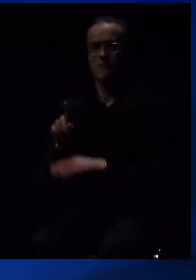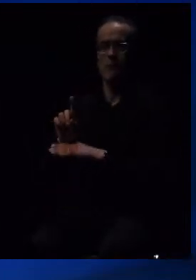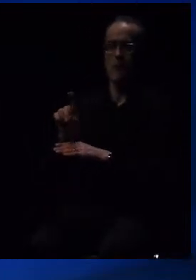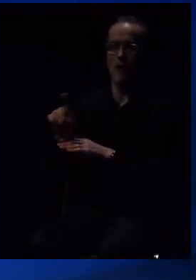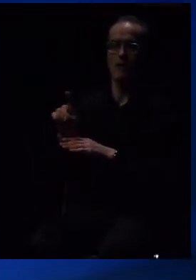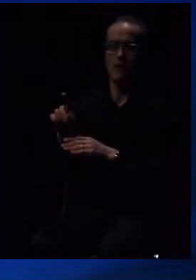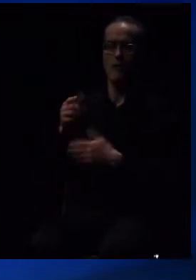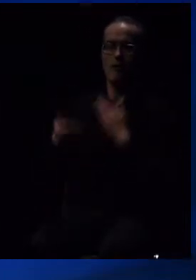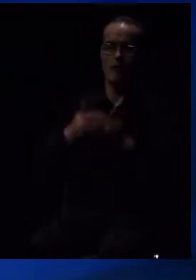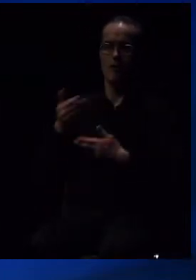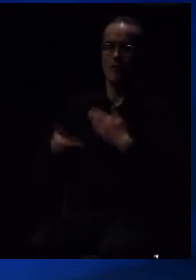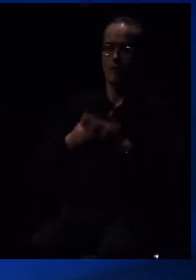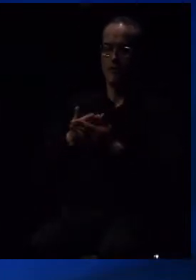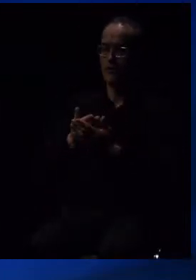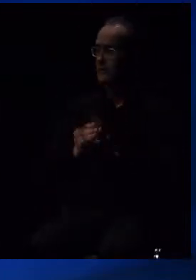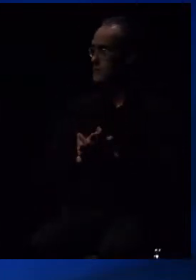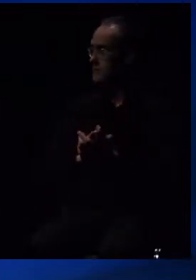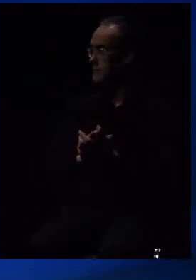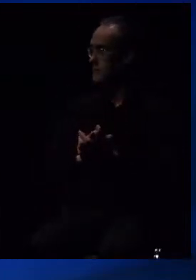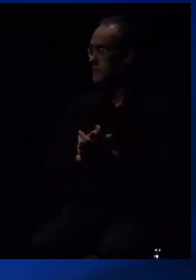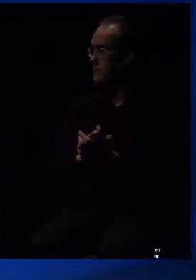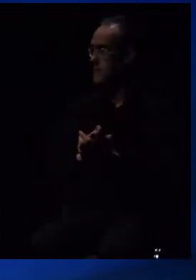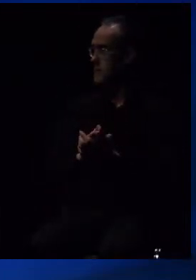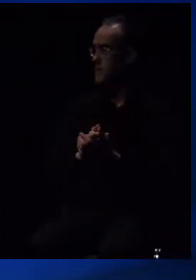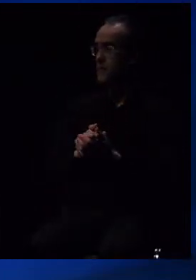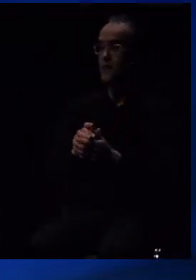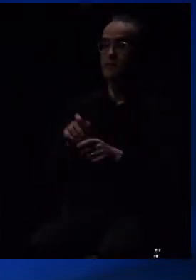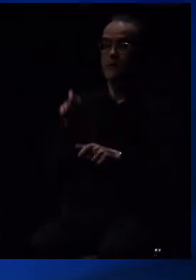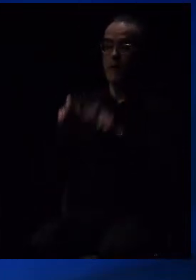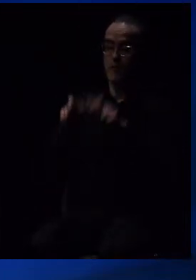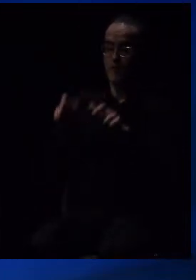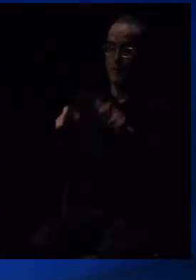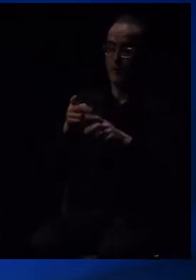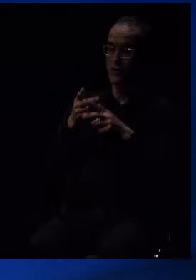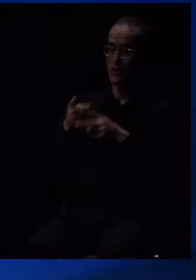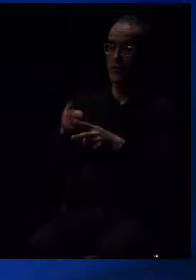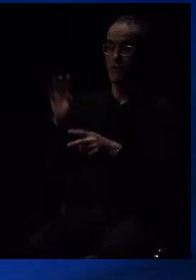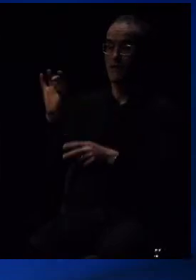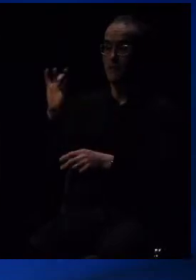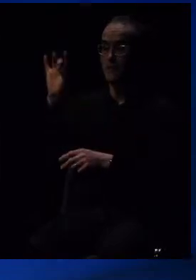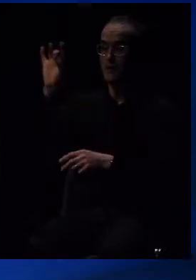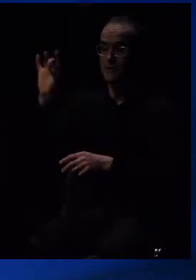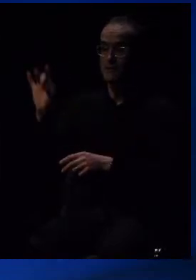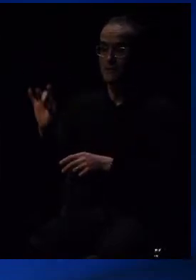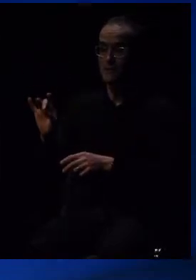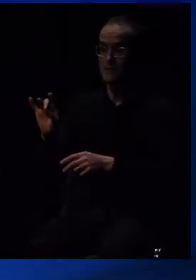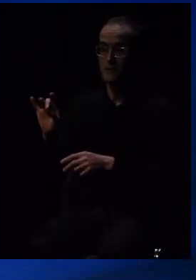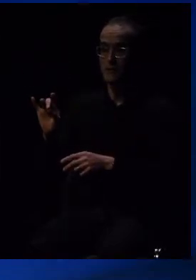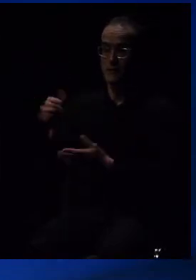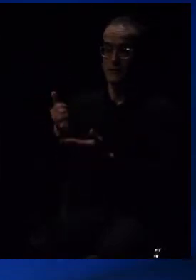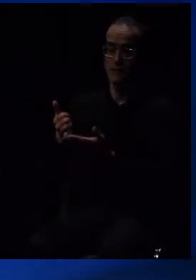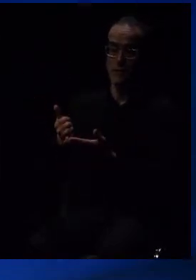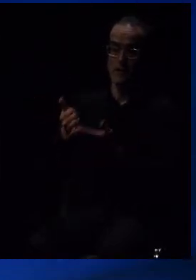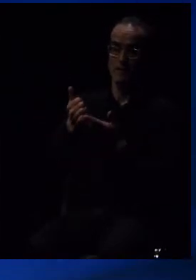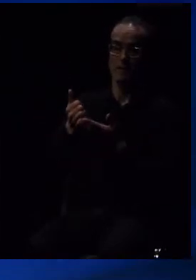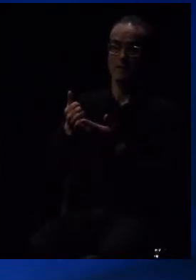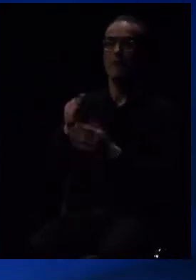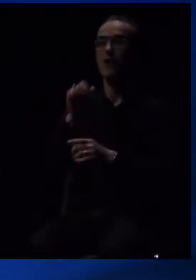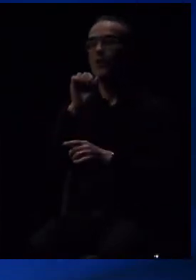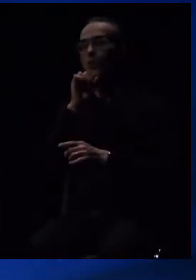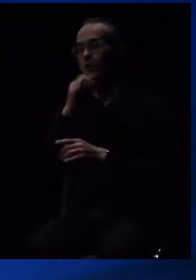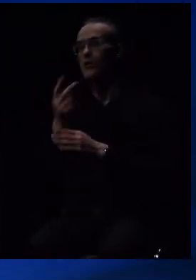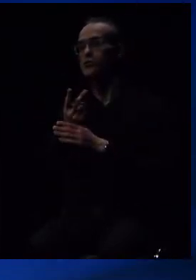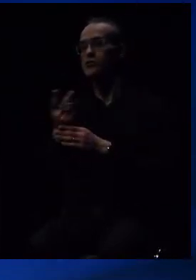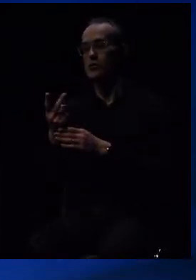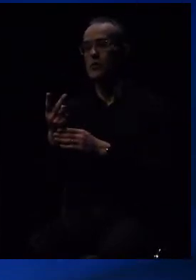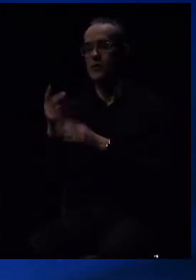there are bees. The beekeepers actually helped us to make sure that there will be snow in 2 weeks, because no one could